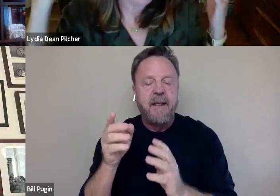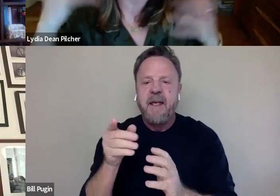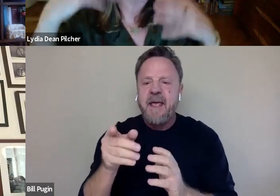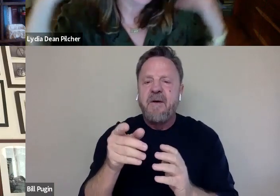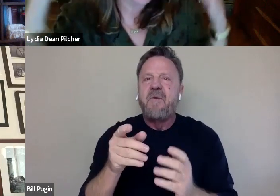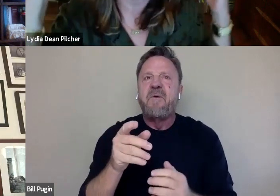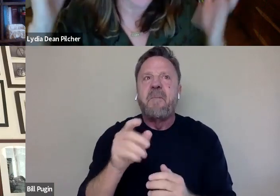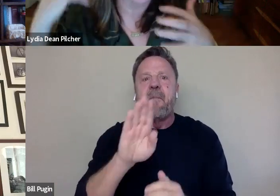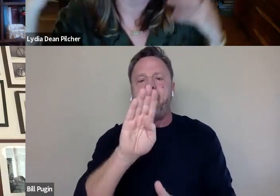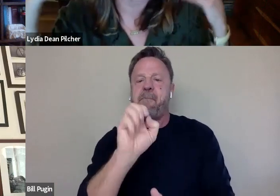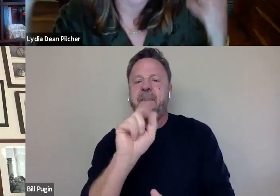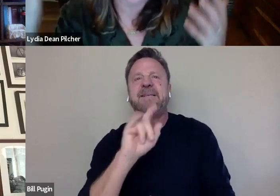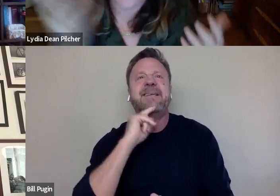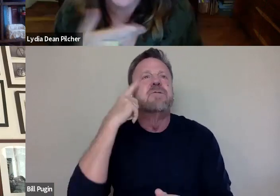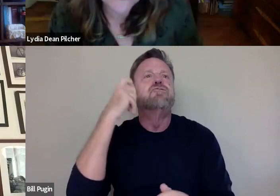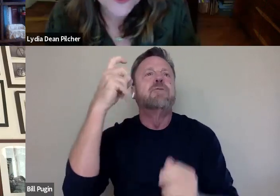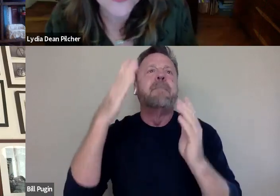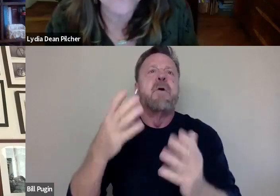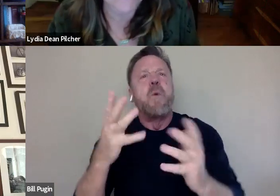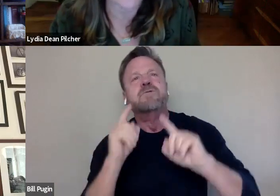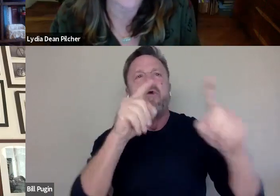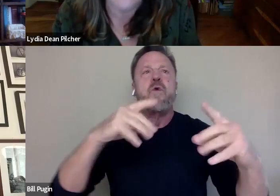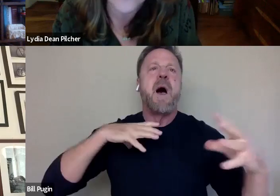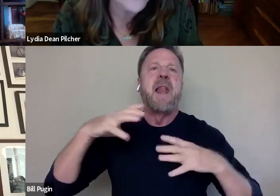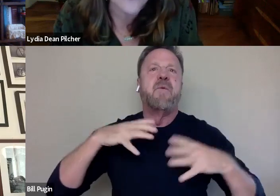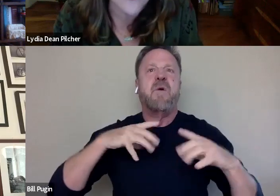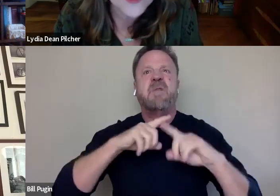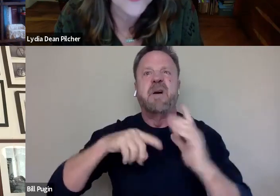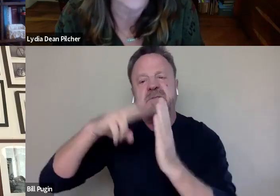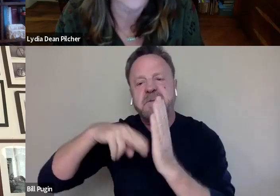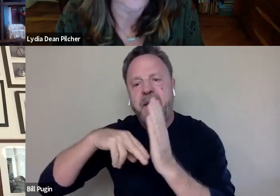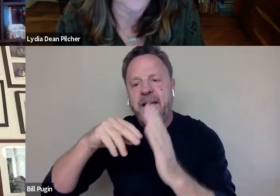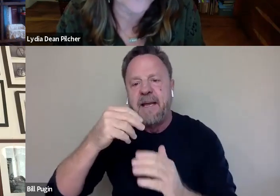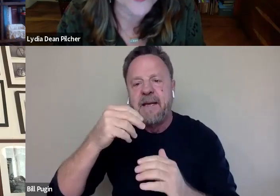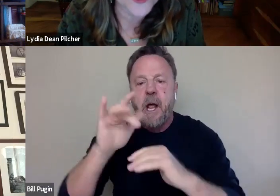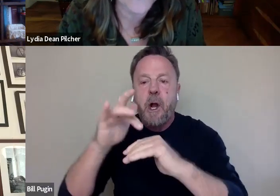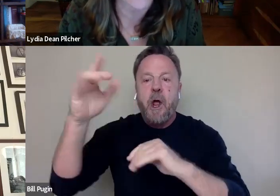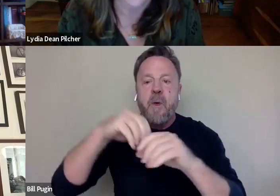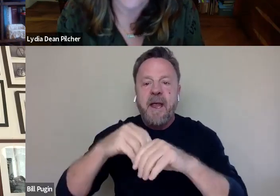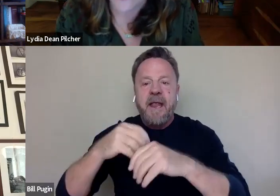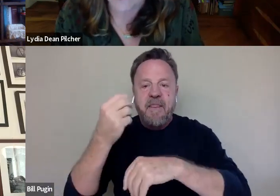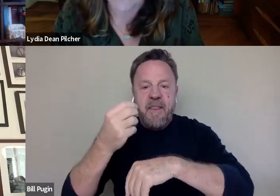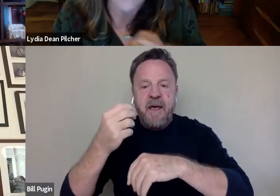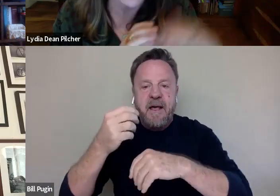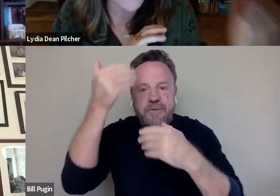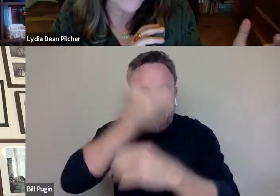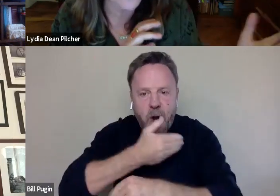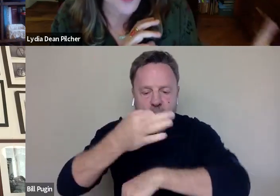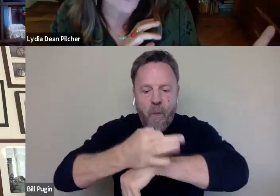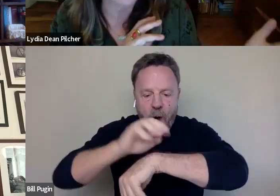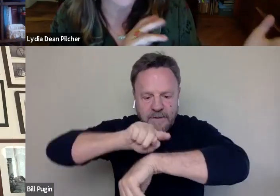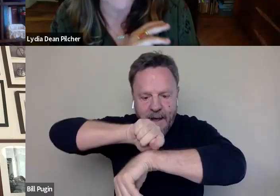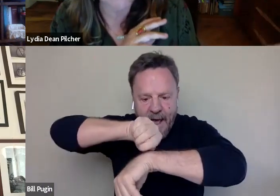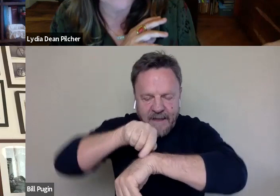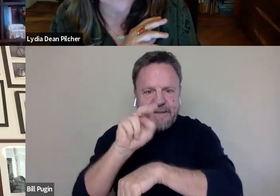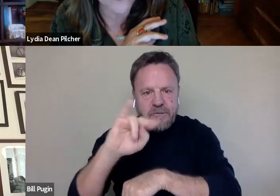dream. Bessie's a dreamer who wants to go to Hollywood, but here she is painting glow-in-the-dark watch dials in Orange, New Jersey. The other sister,